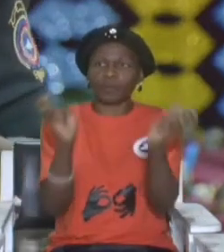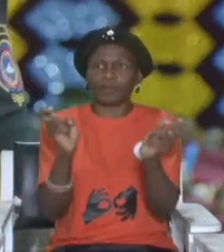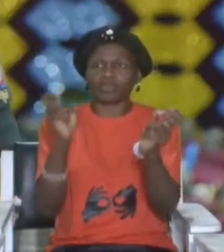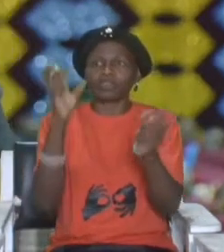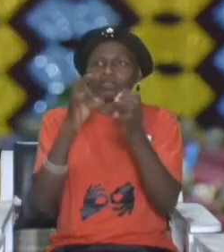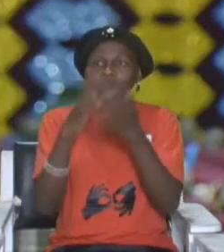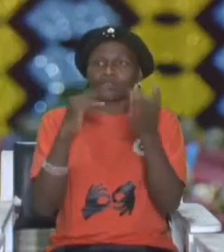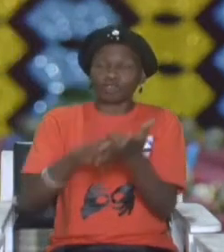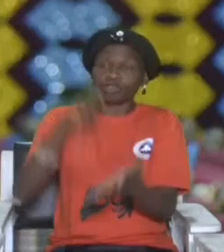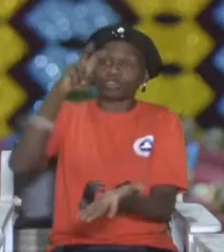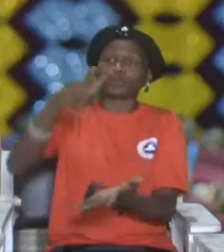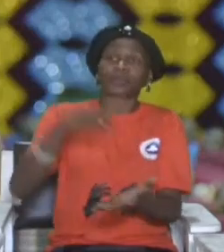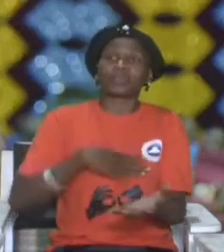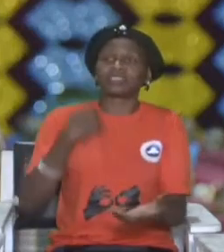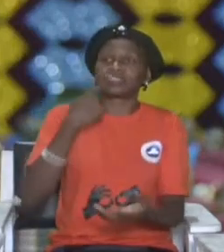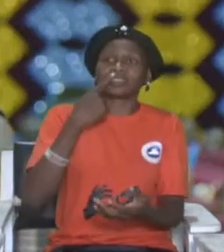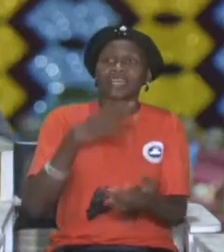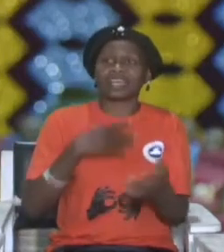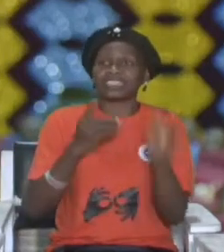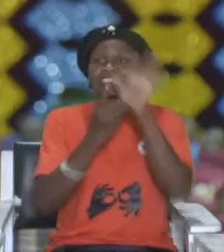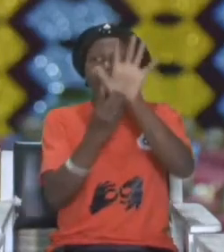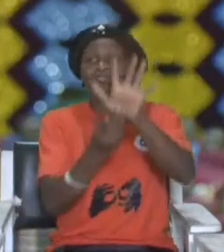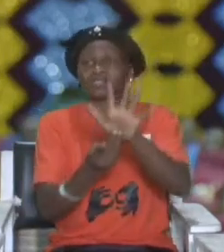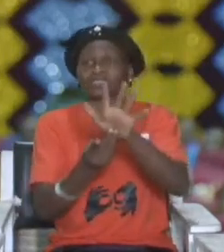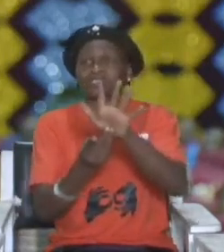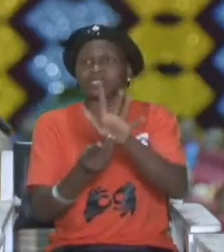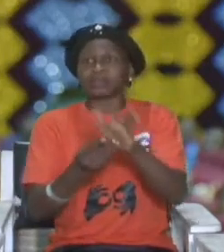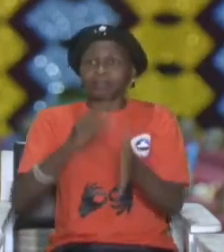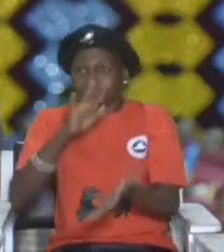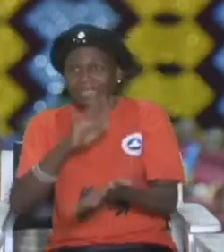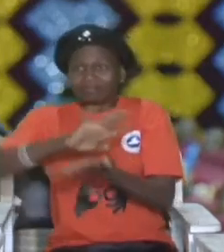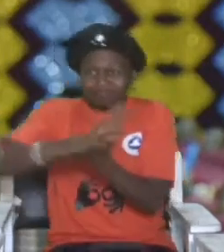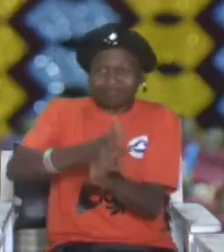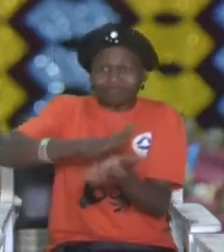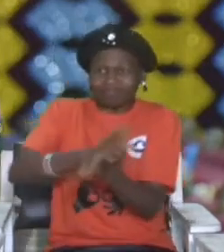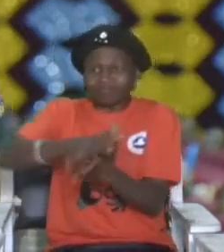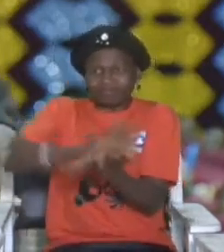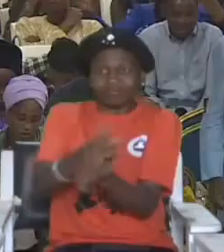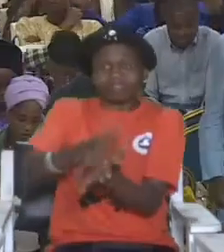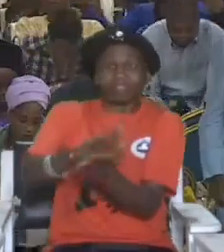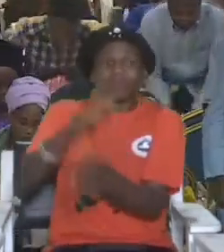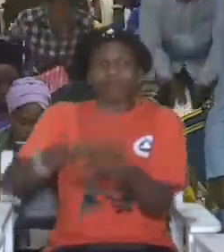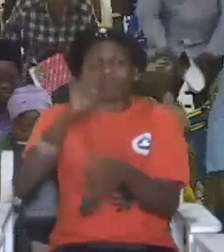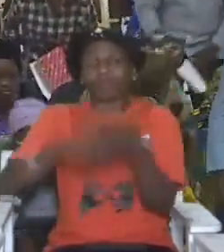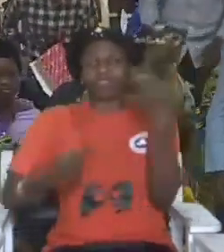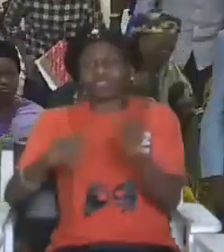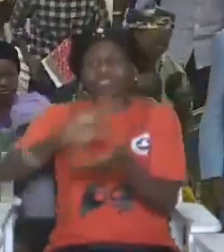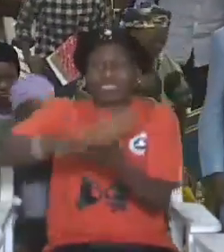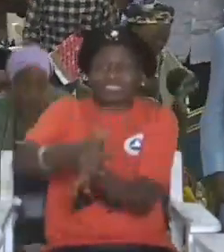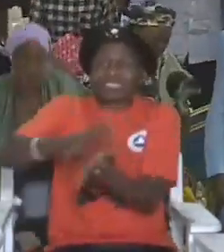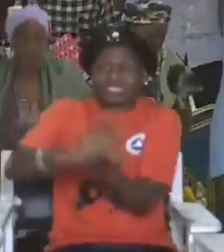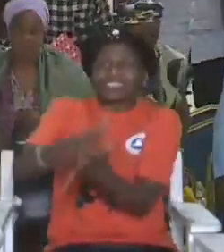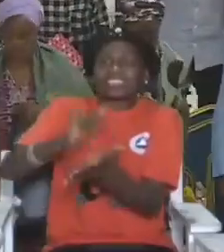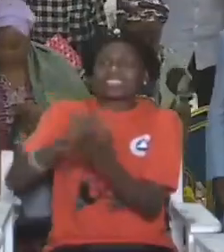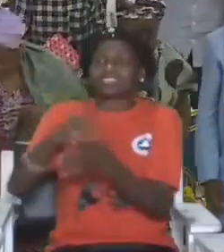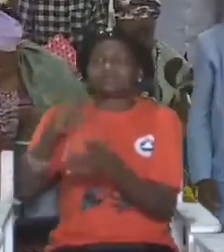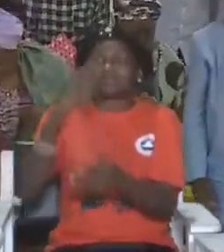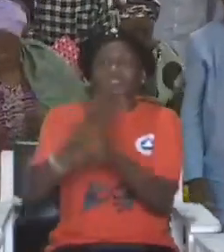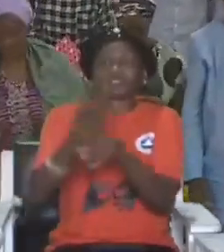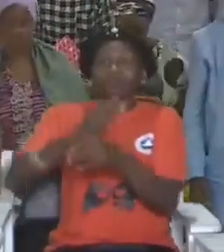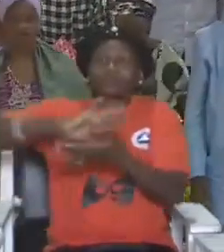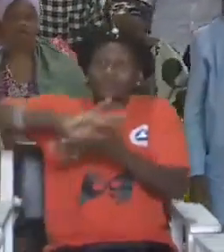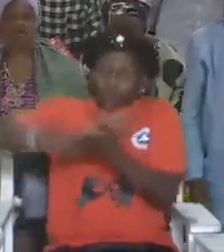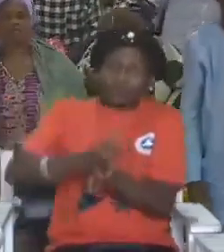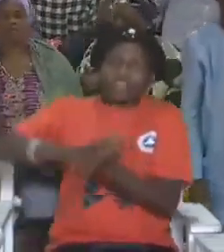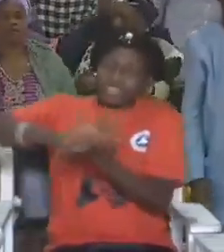to jump up right now and demonstrate that by treading on whatever it is that has been disturbing you. Go ahead